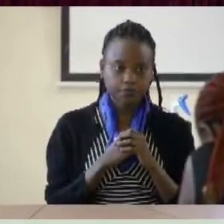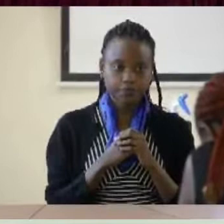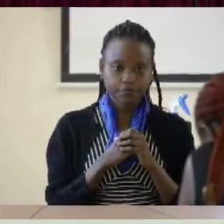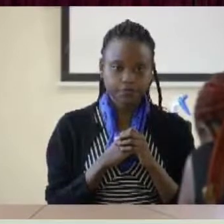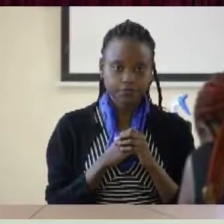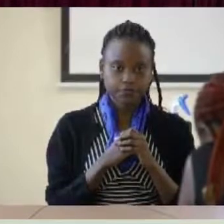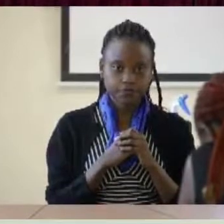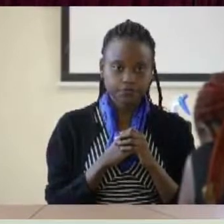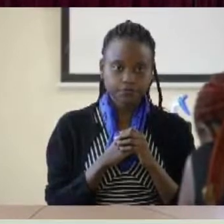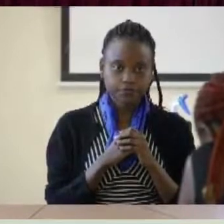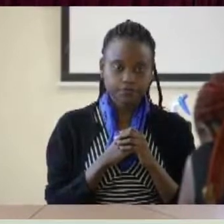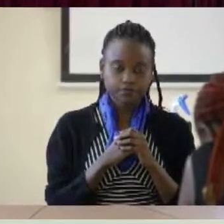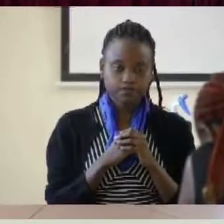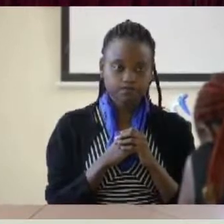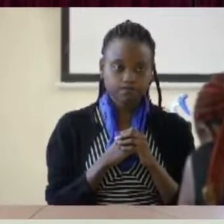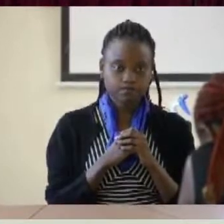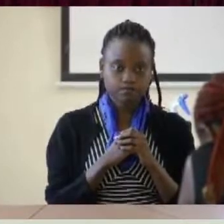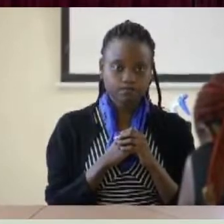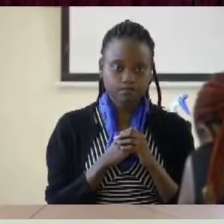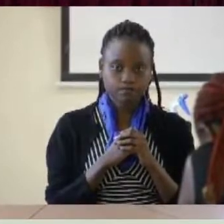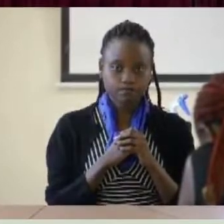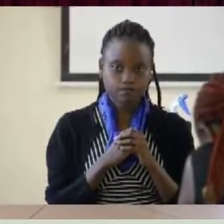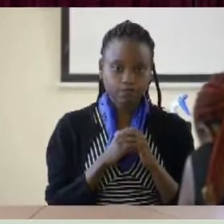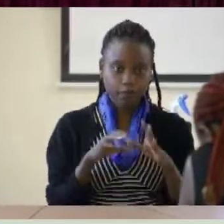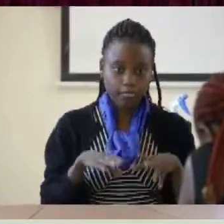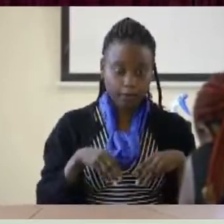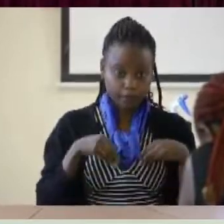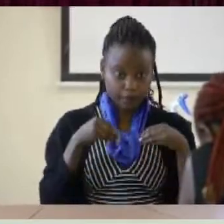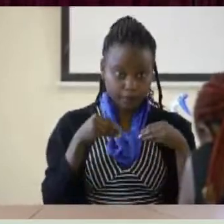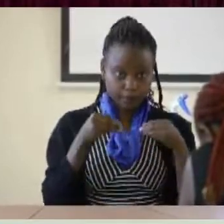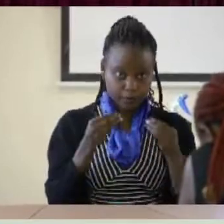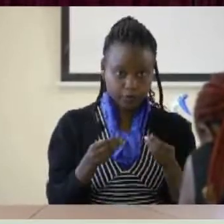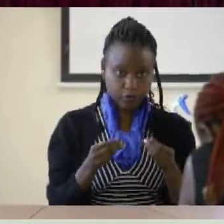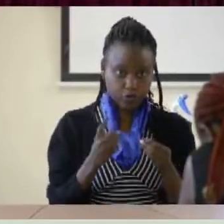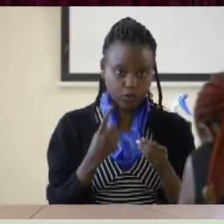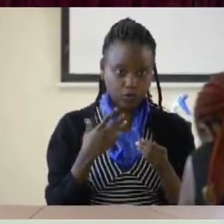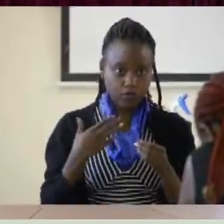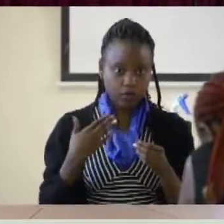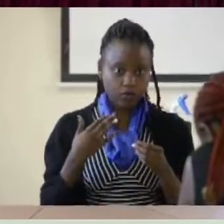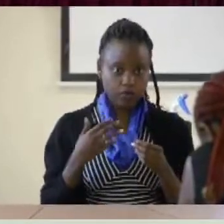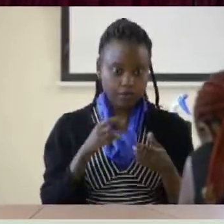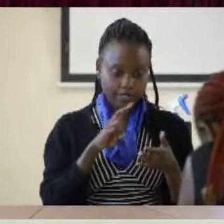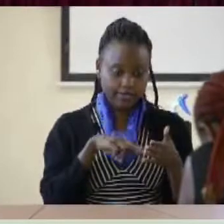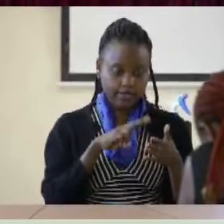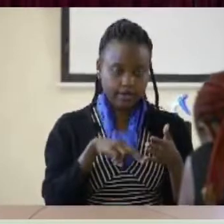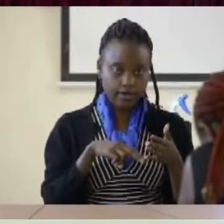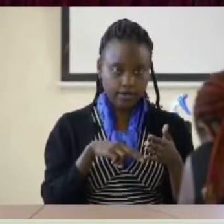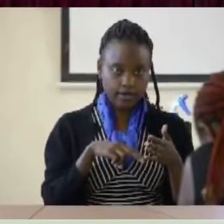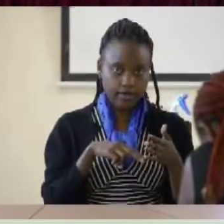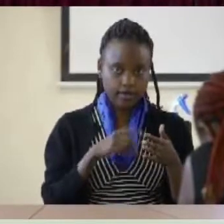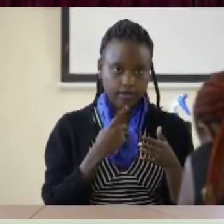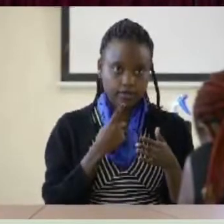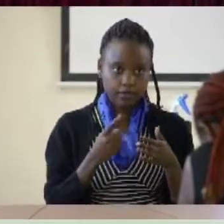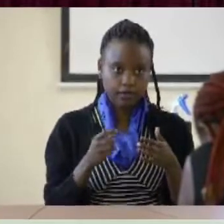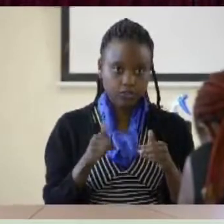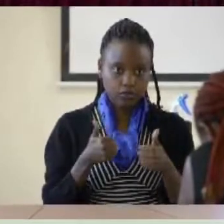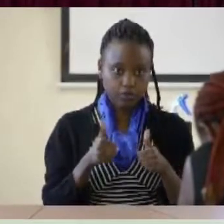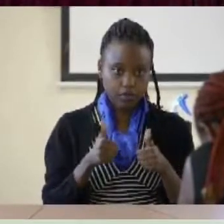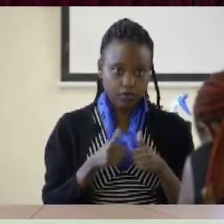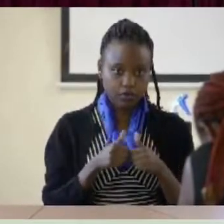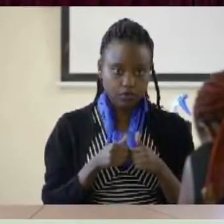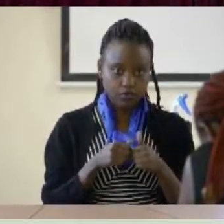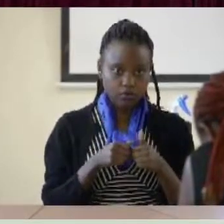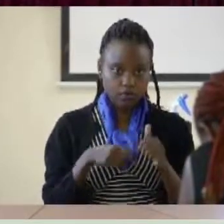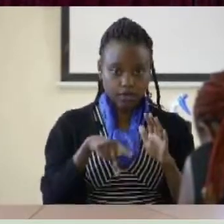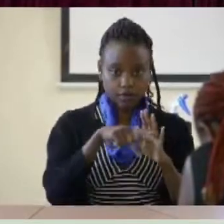there's also a provision in one of the documents that I read. I think it's the one I didn't mention it. Principles and